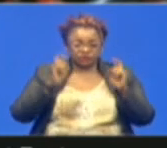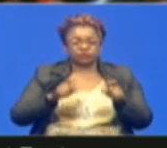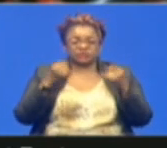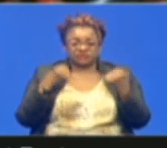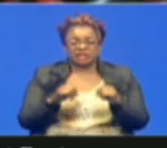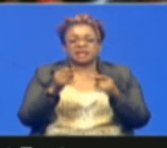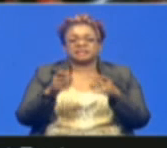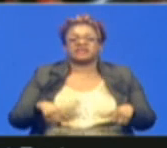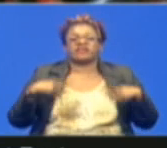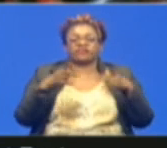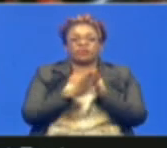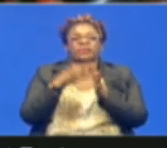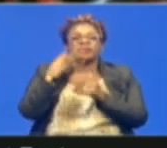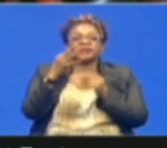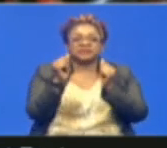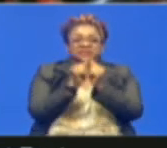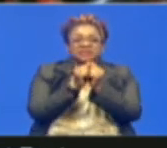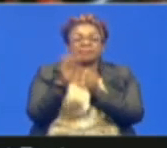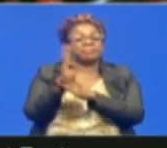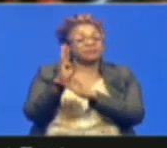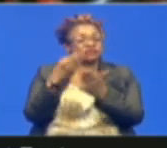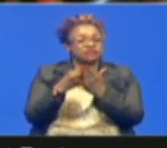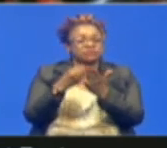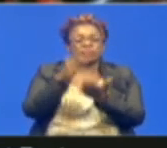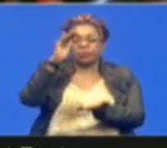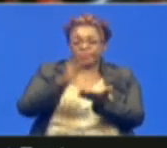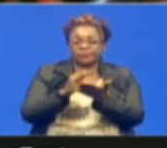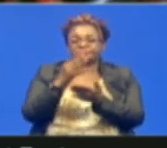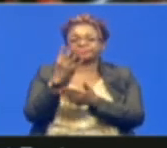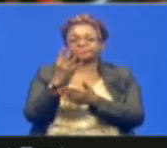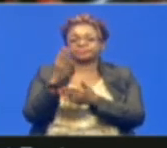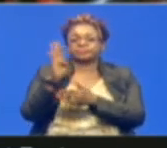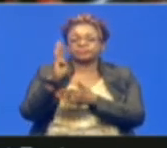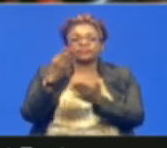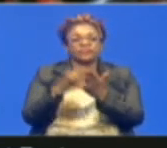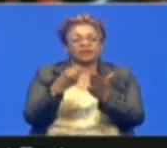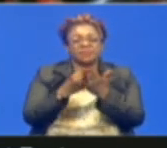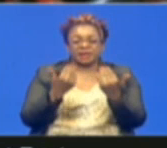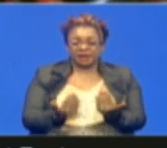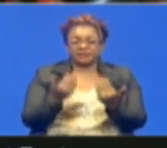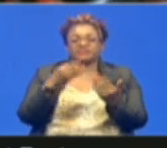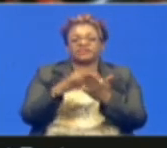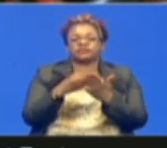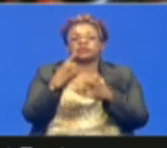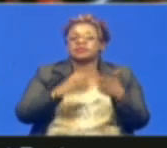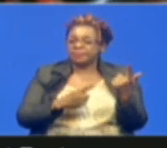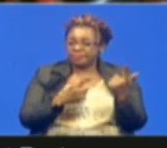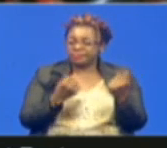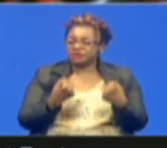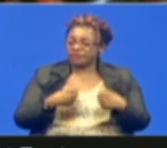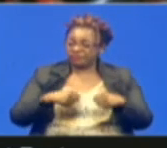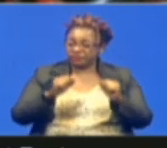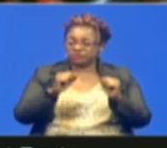the 310 billion shillings, which is a reduction of about 4 billion shillings in the current financial year. Efforts in the